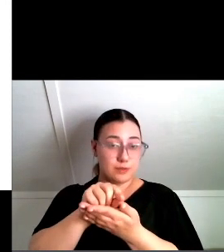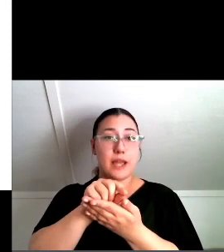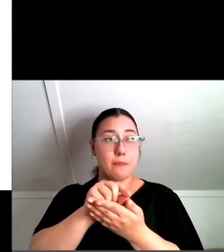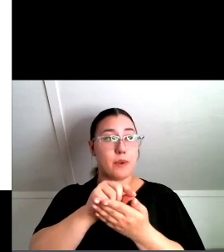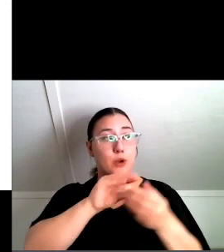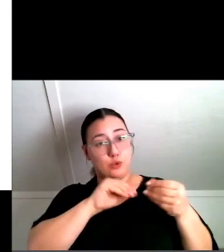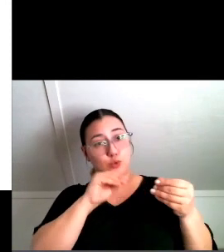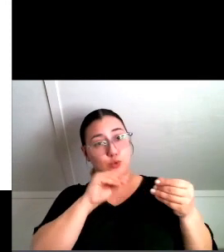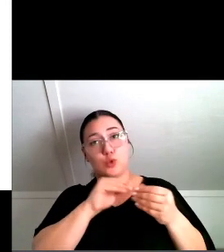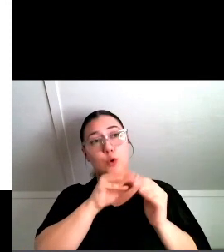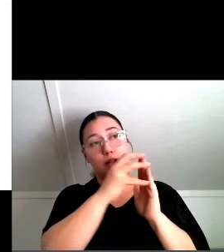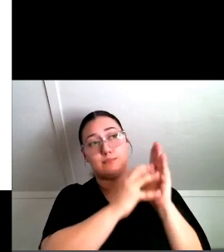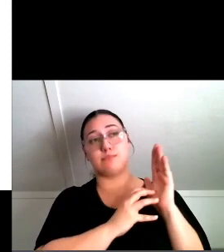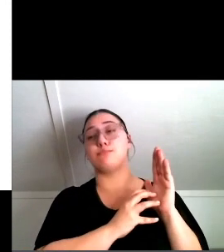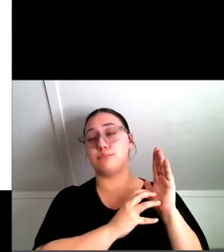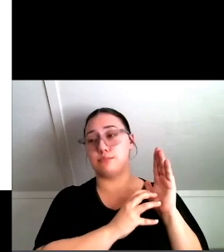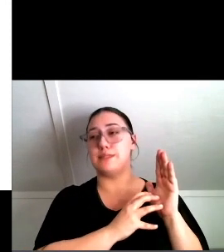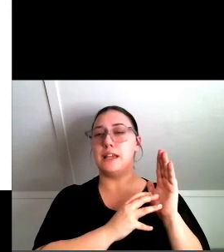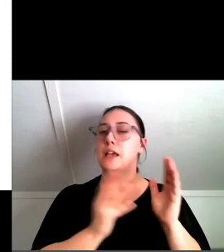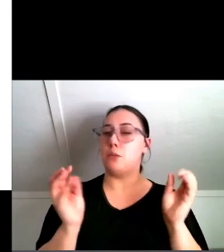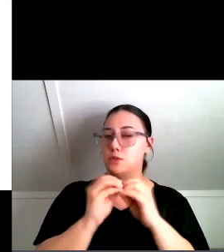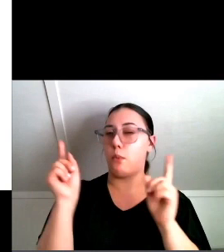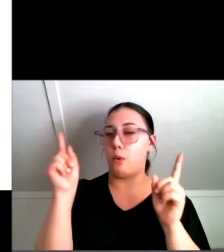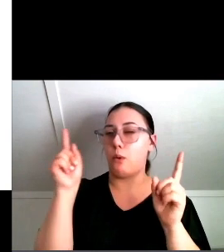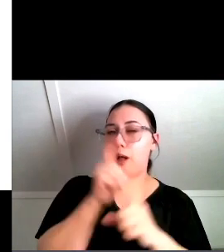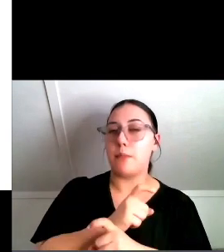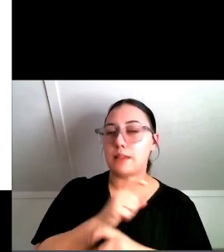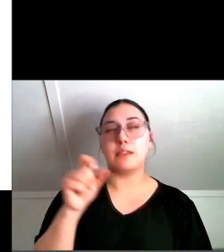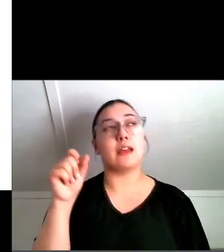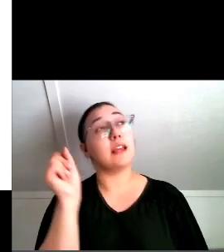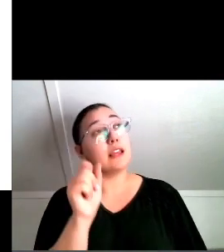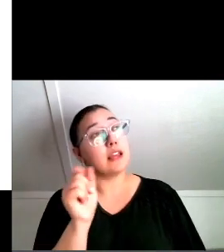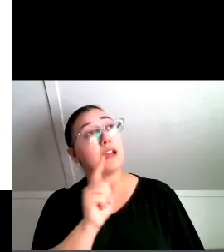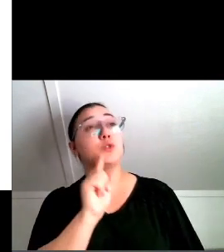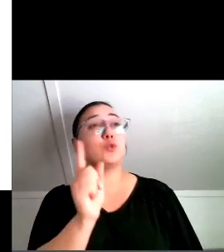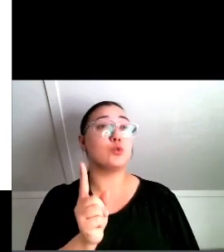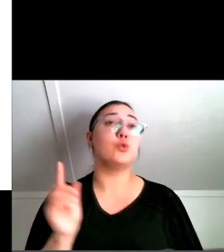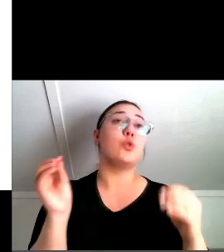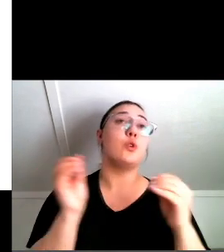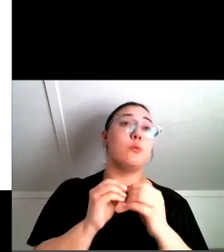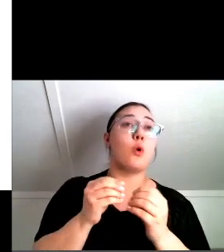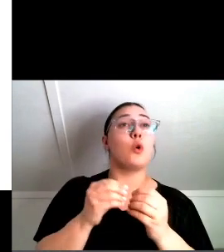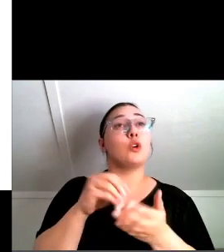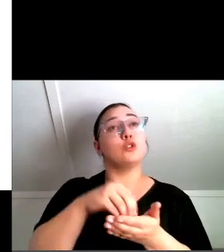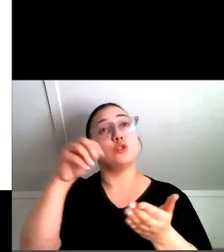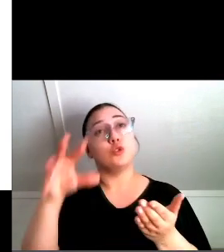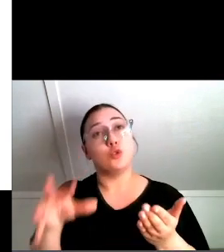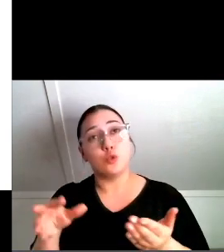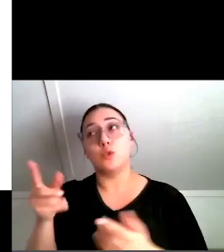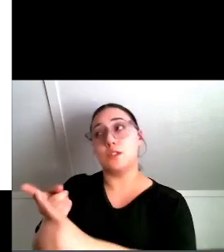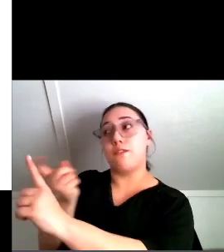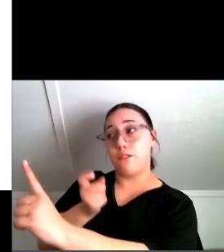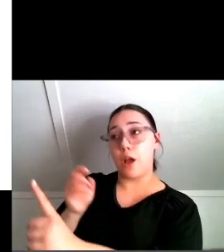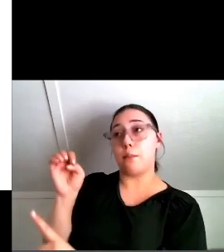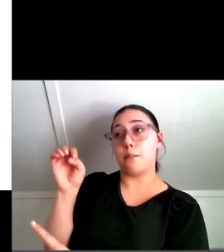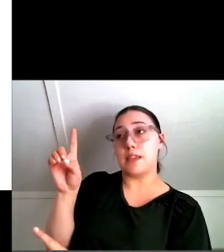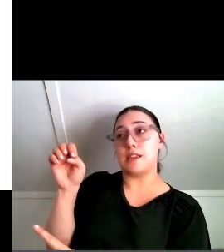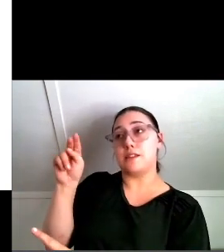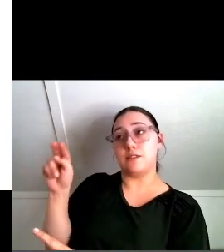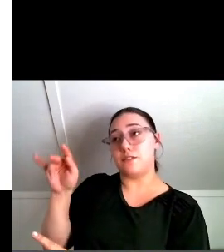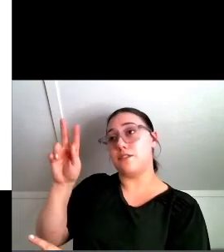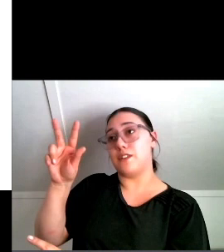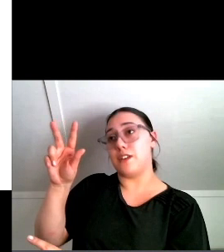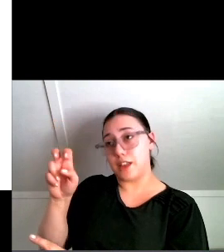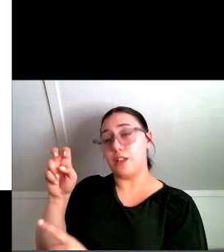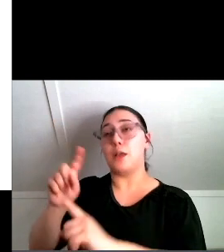complicated story of the fact, oh, yes, it's true that there were more students that were coming from Eatonville, but there were still many students that were boarding coming